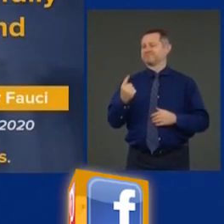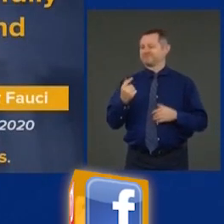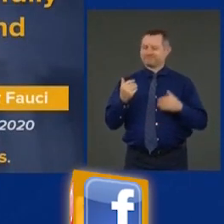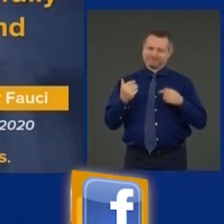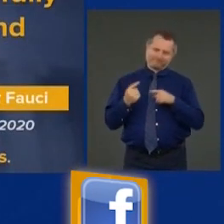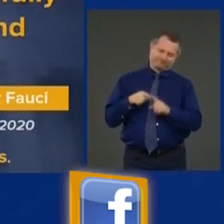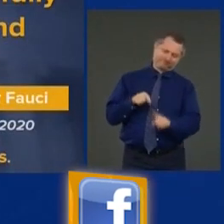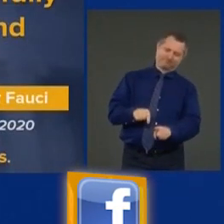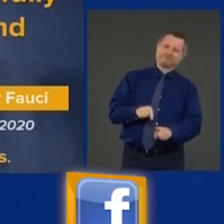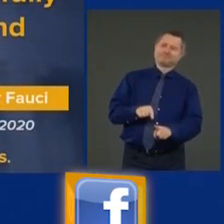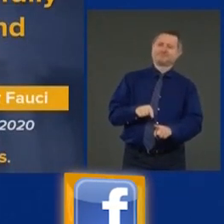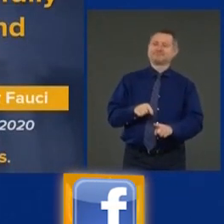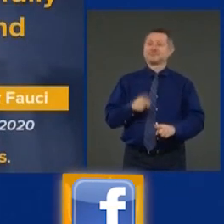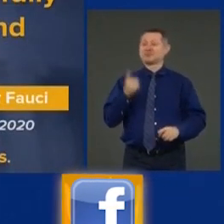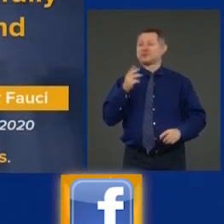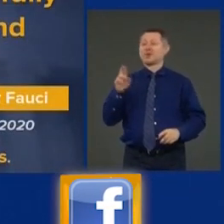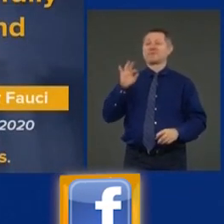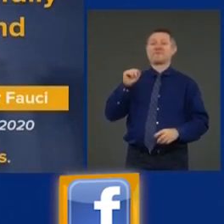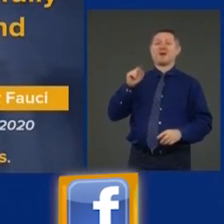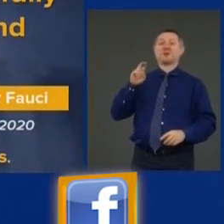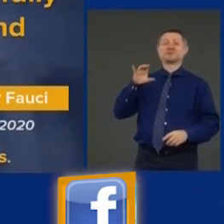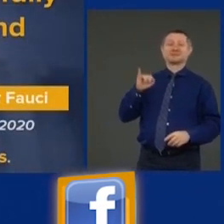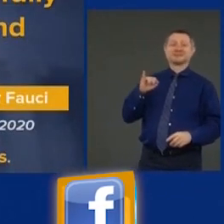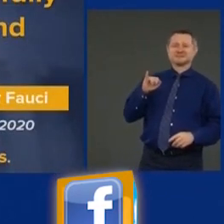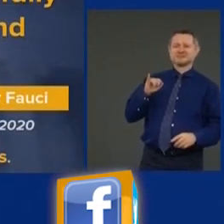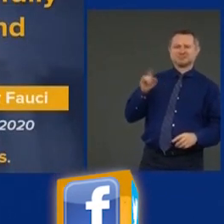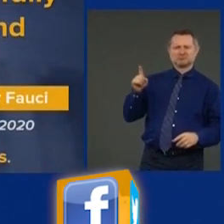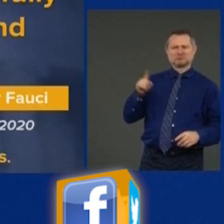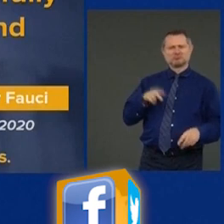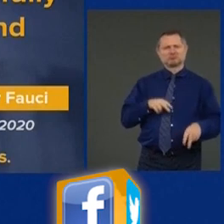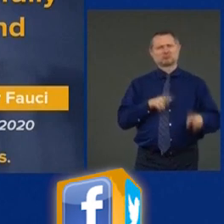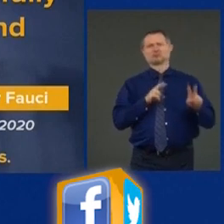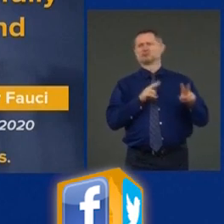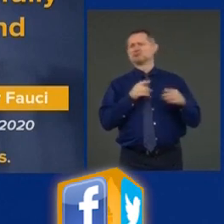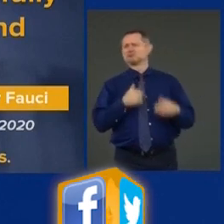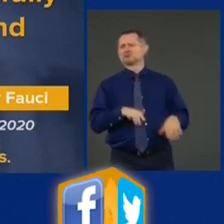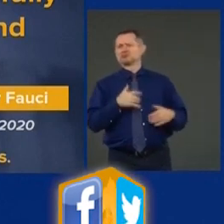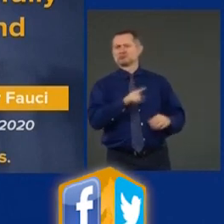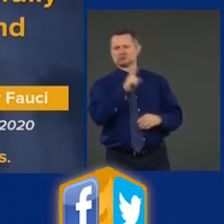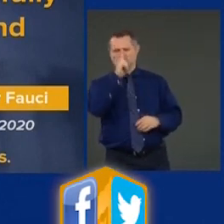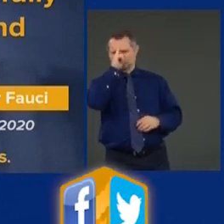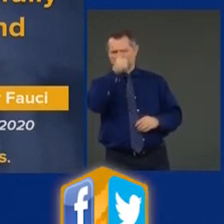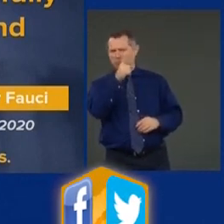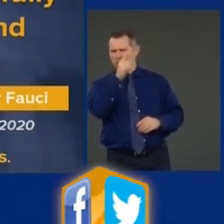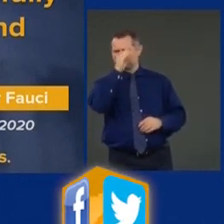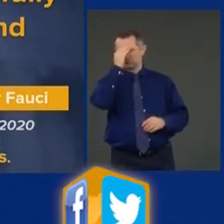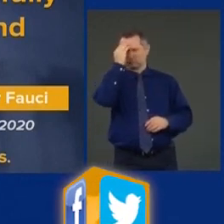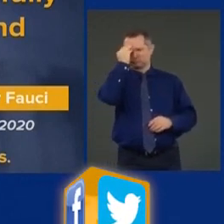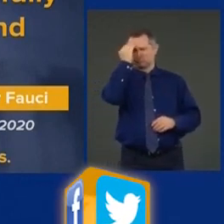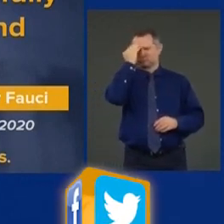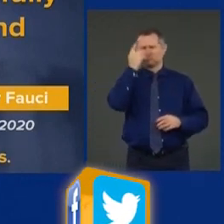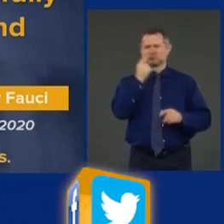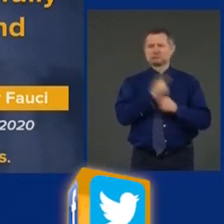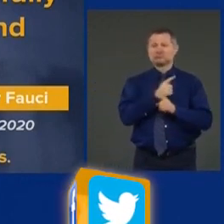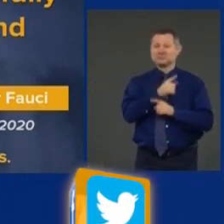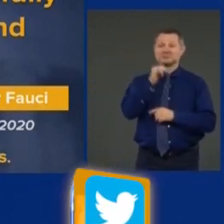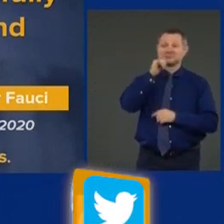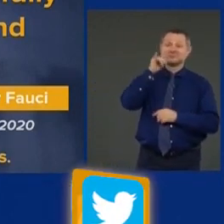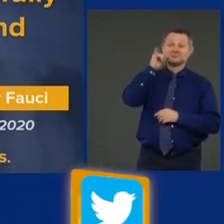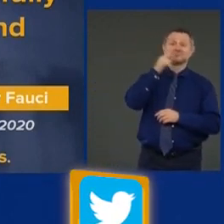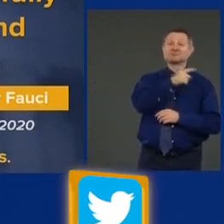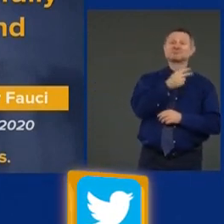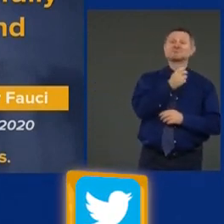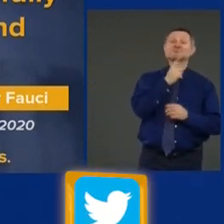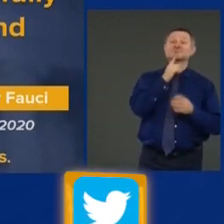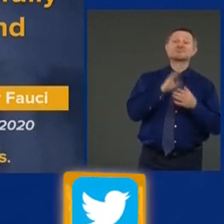Fauci, who is one, in my opinion, one of the sane and smart voices in Washington, yesterday said that